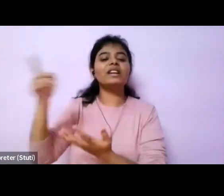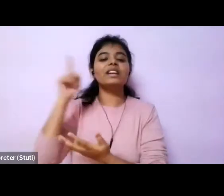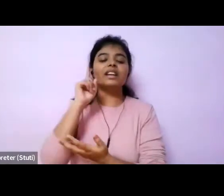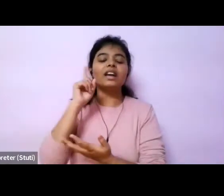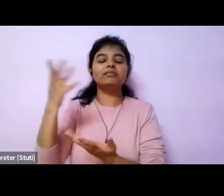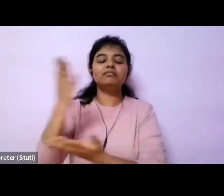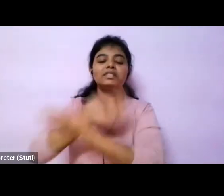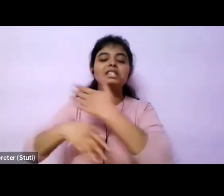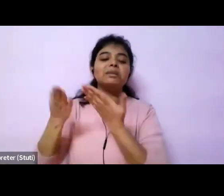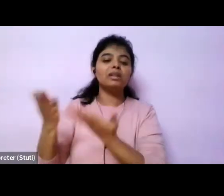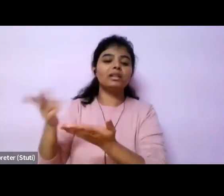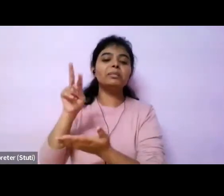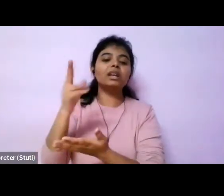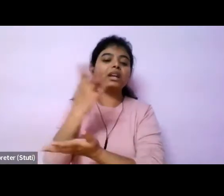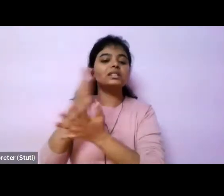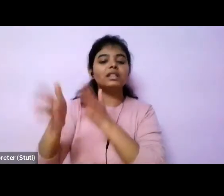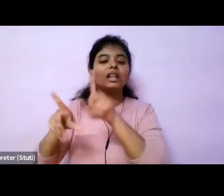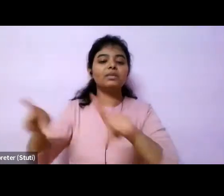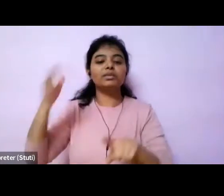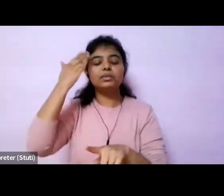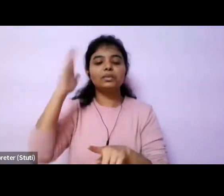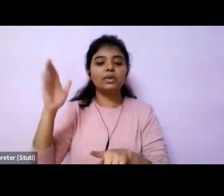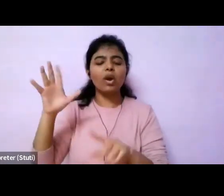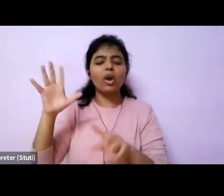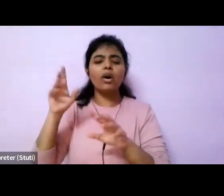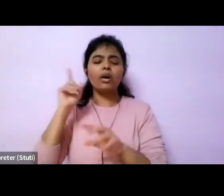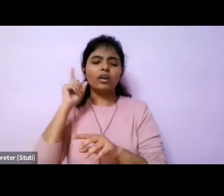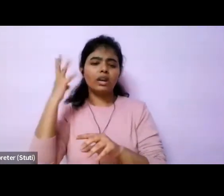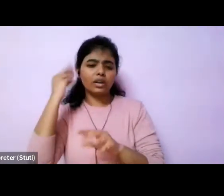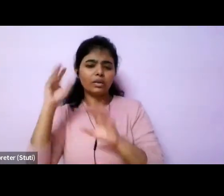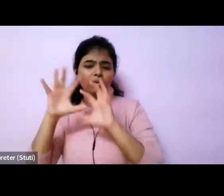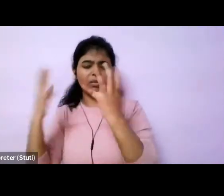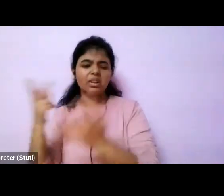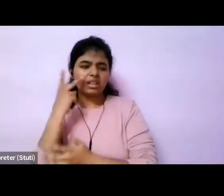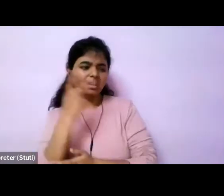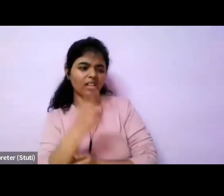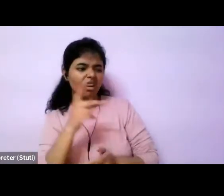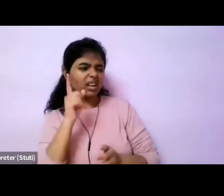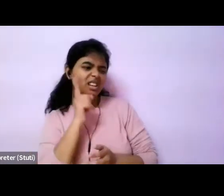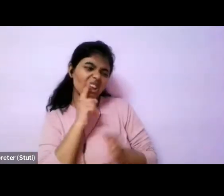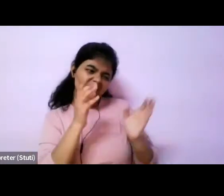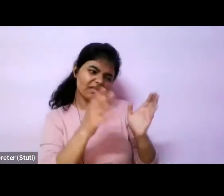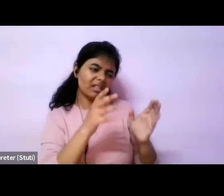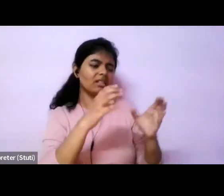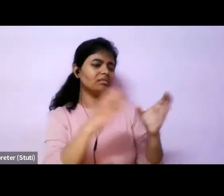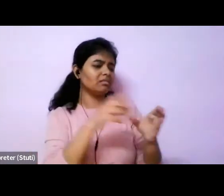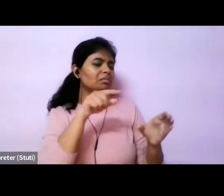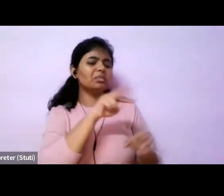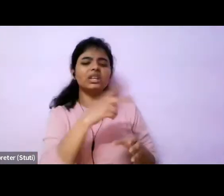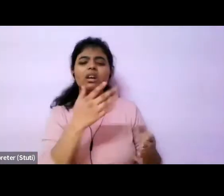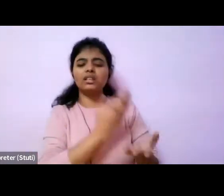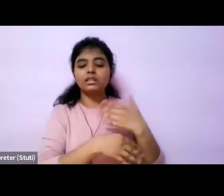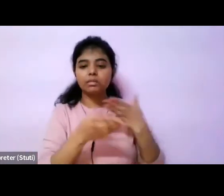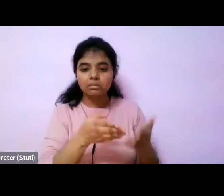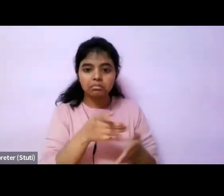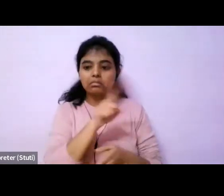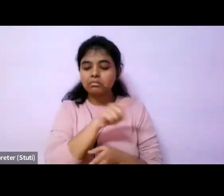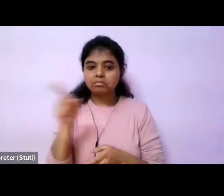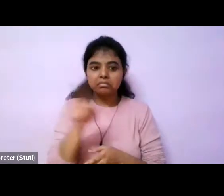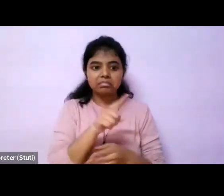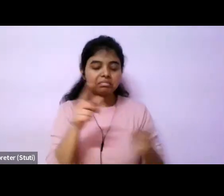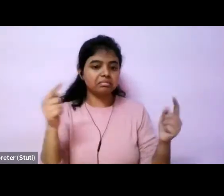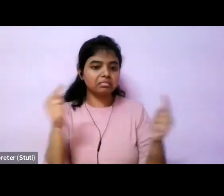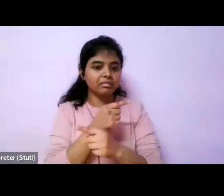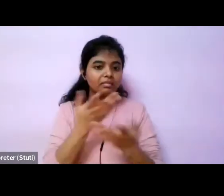the worldview of the normate. It also seems ironic that for most normates, ability pride resists in